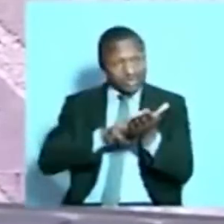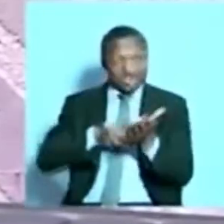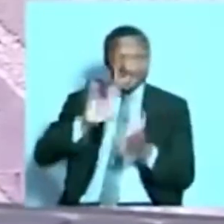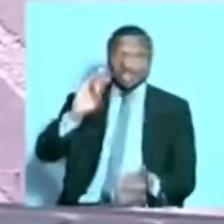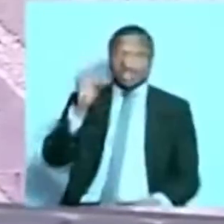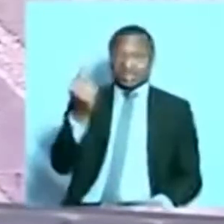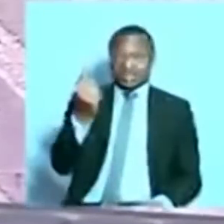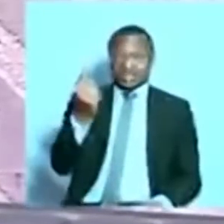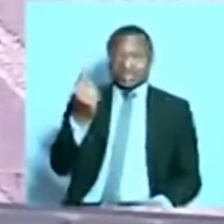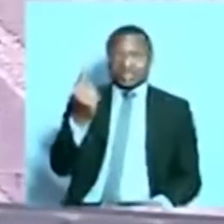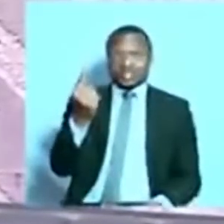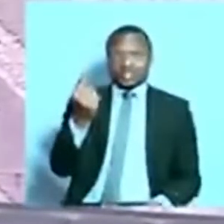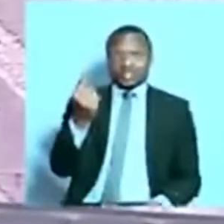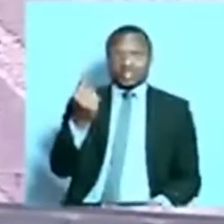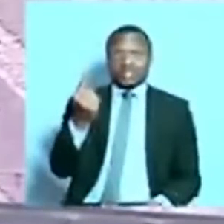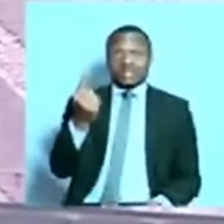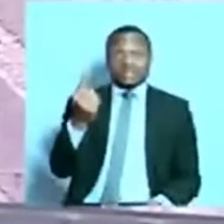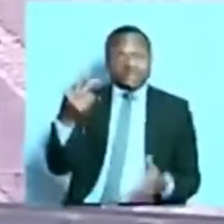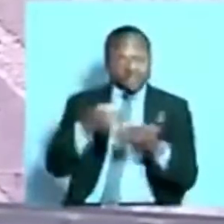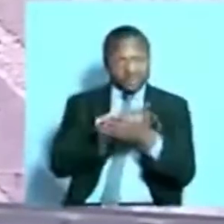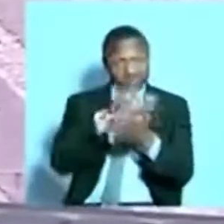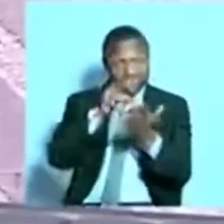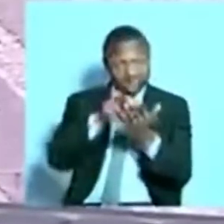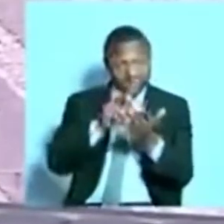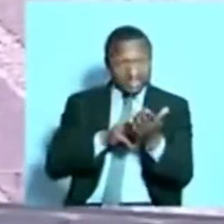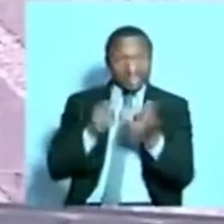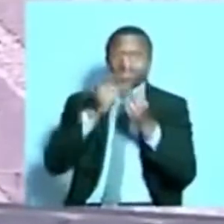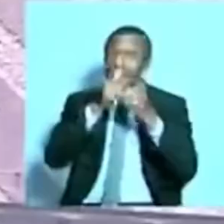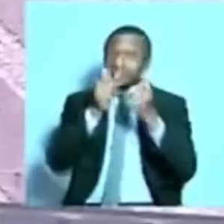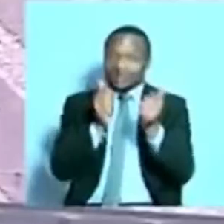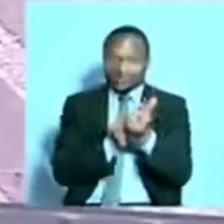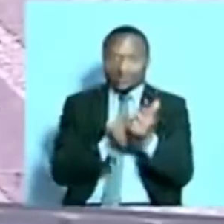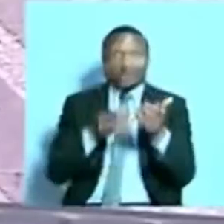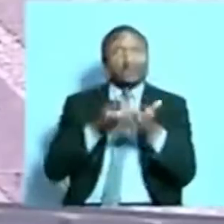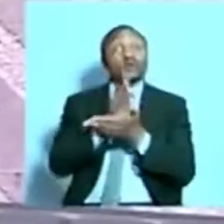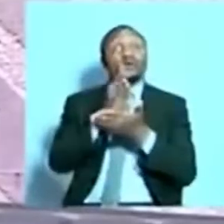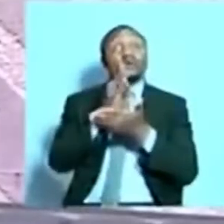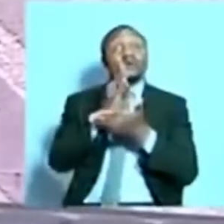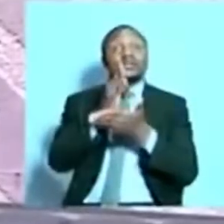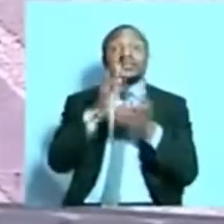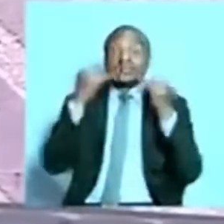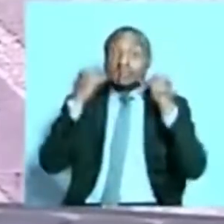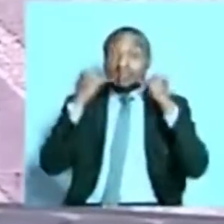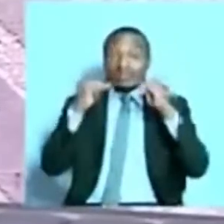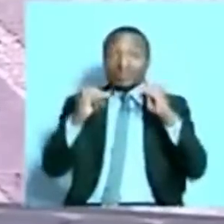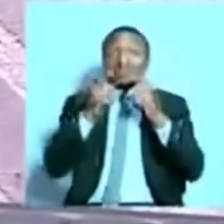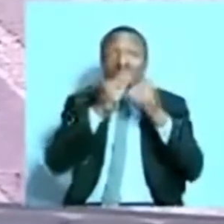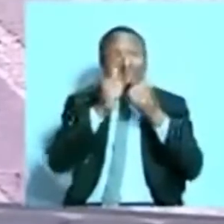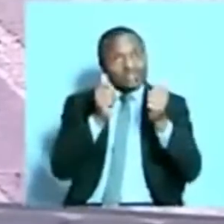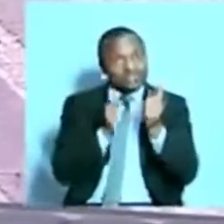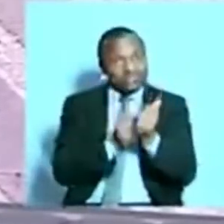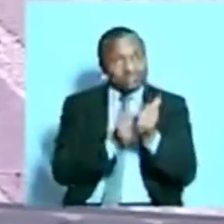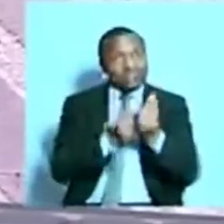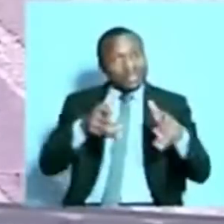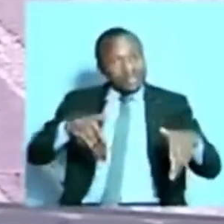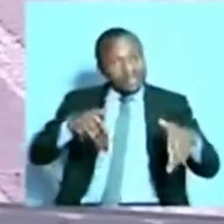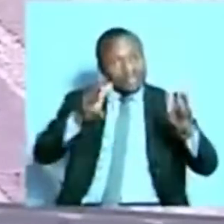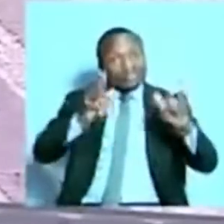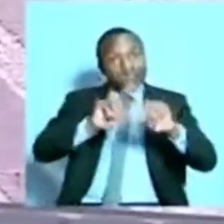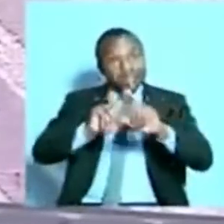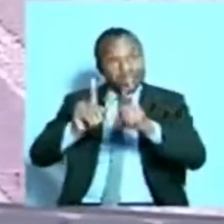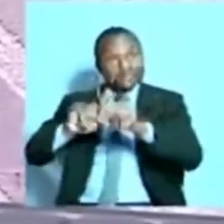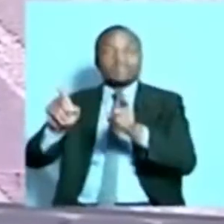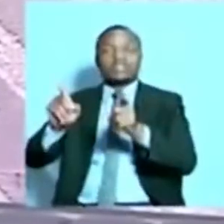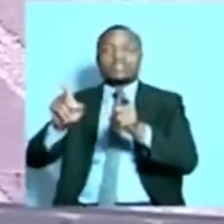71 as adopted, it speaks to relevance. Madam Speaker had cited the tolerance to divergent views as one of the